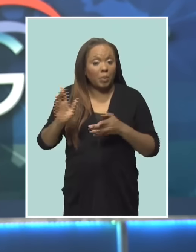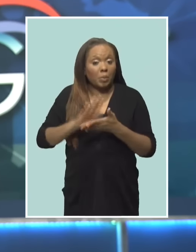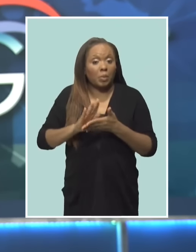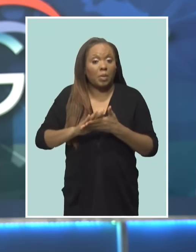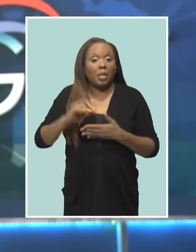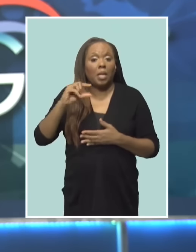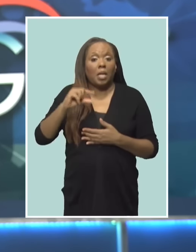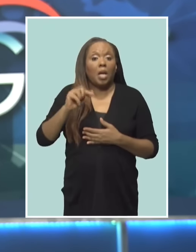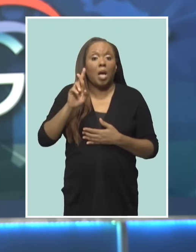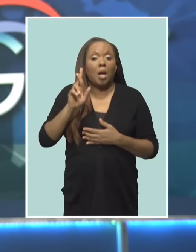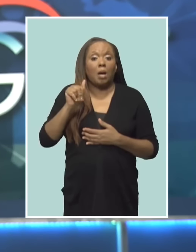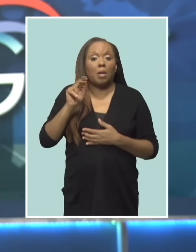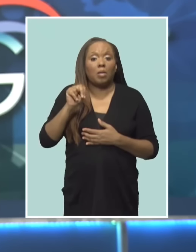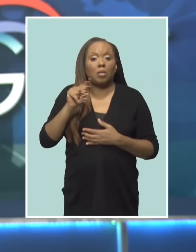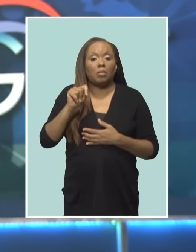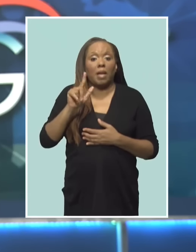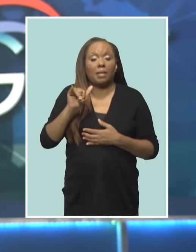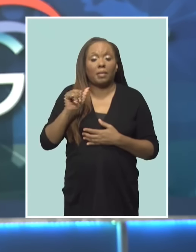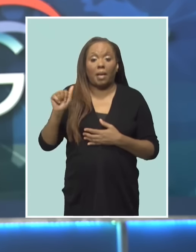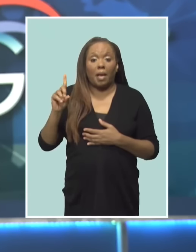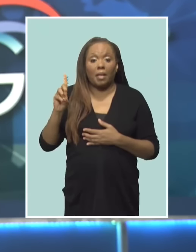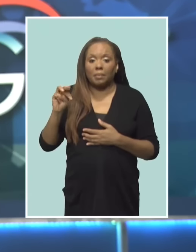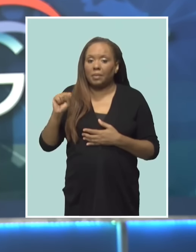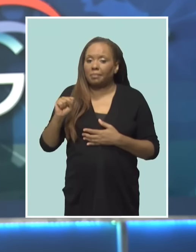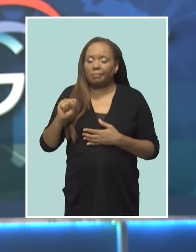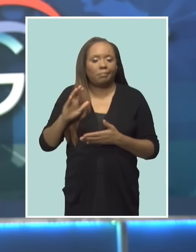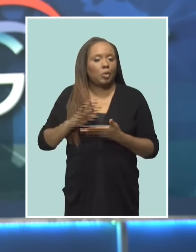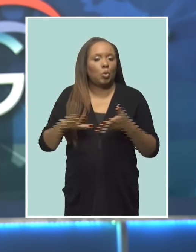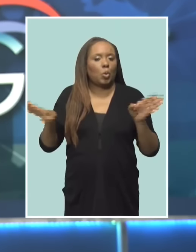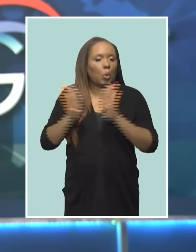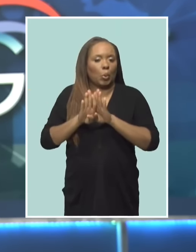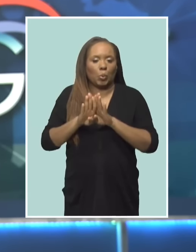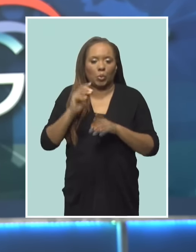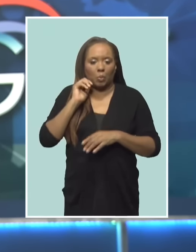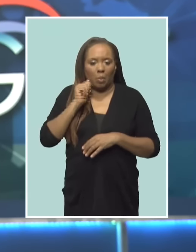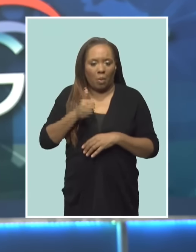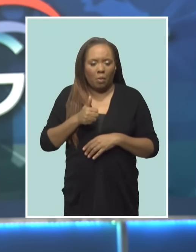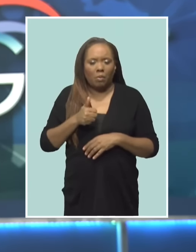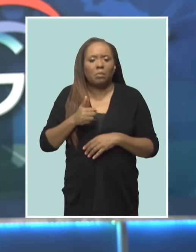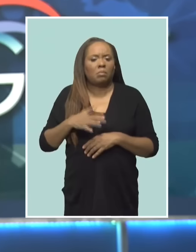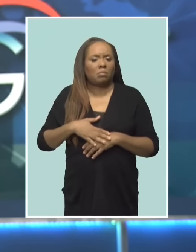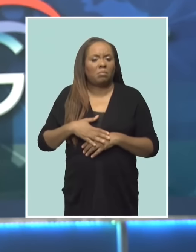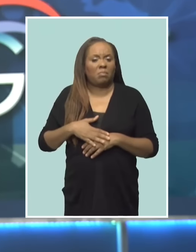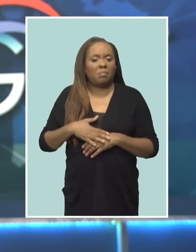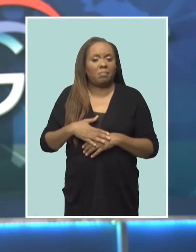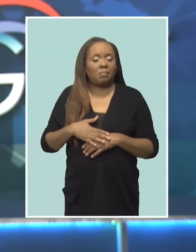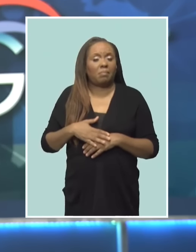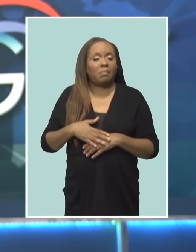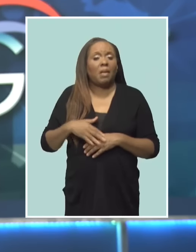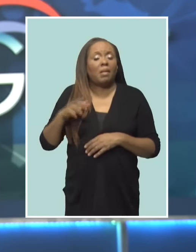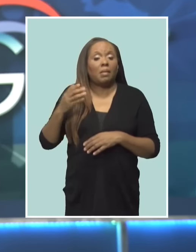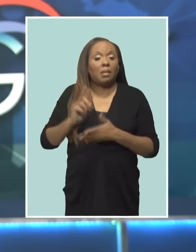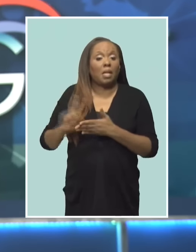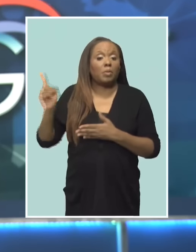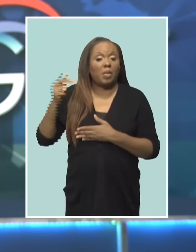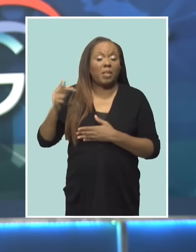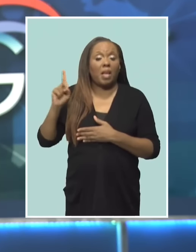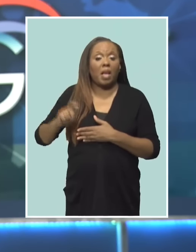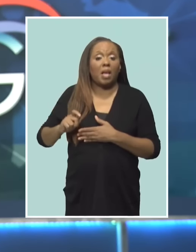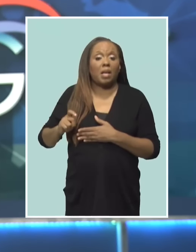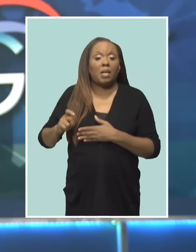classes remain online. This as authorities await results from the tests carried out at the plant following the early suspension of classes